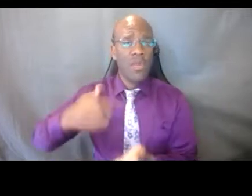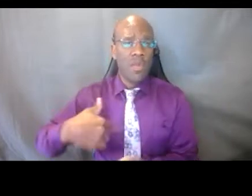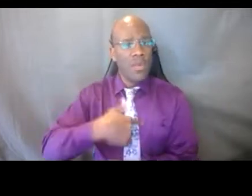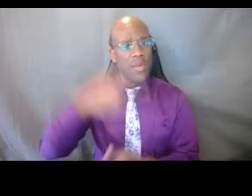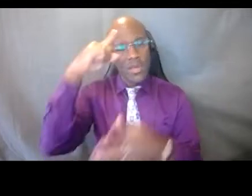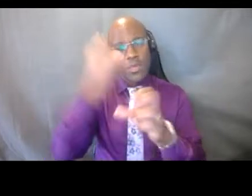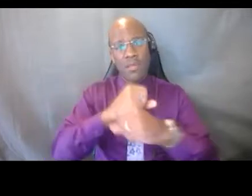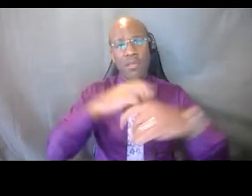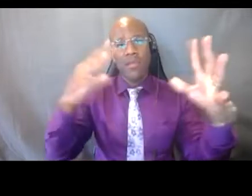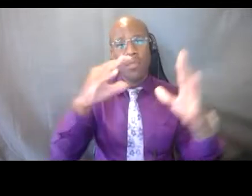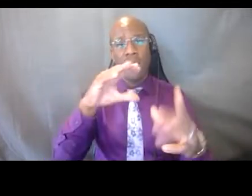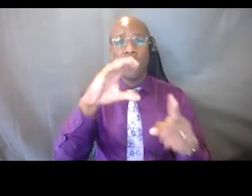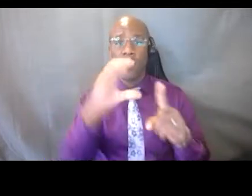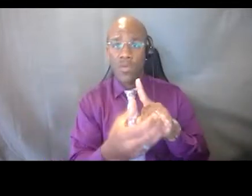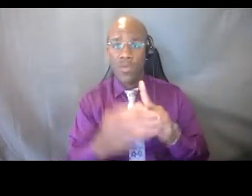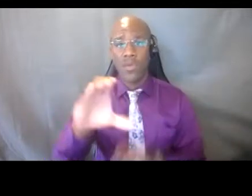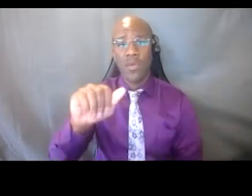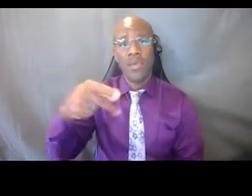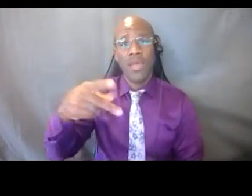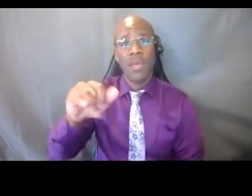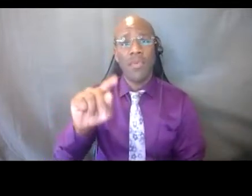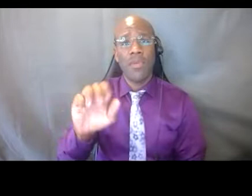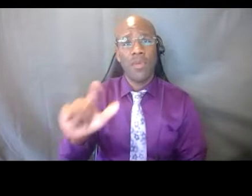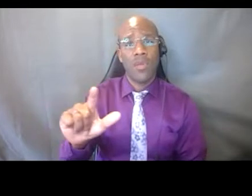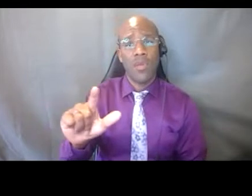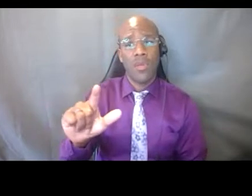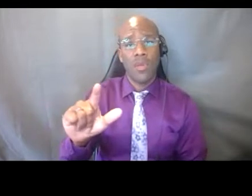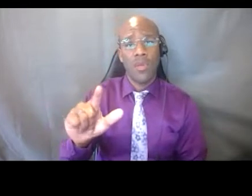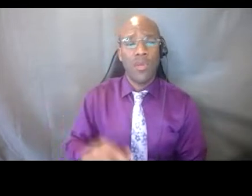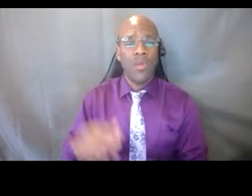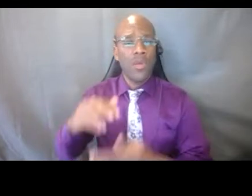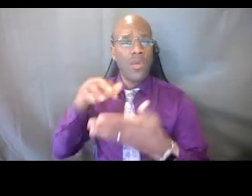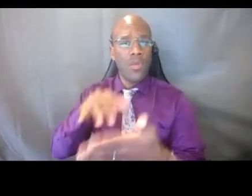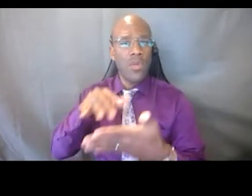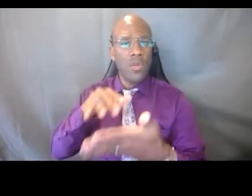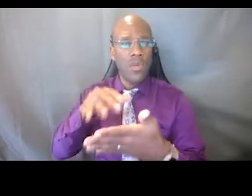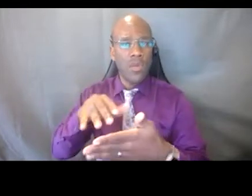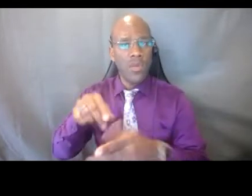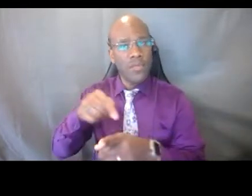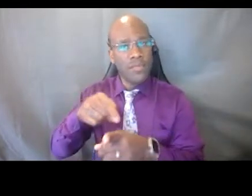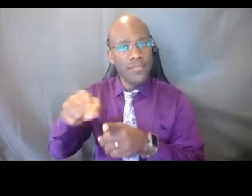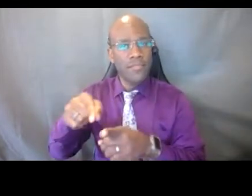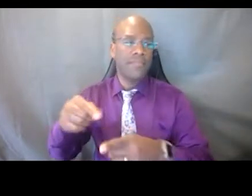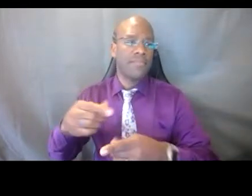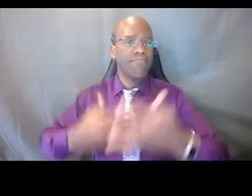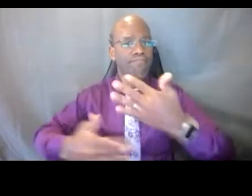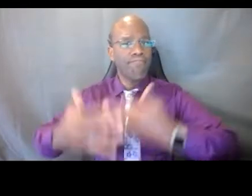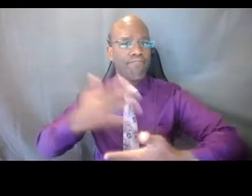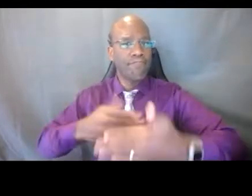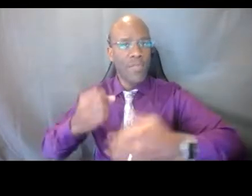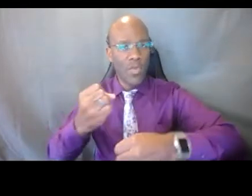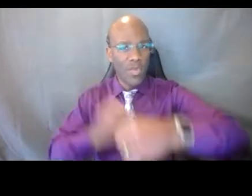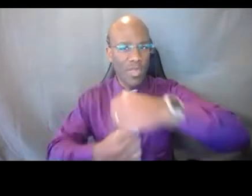described by sociologists, and how it really is associated with a person's social assets